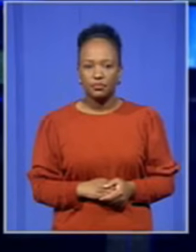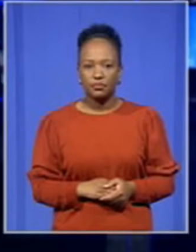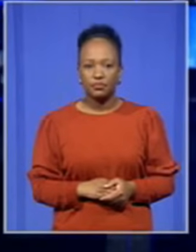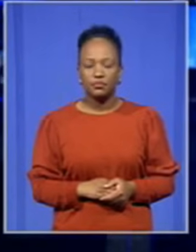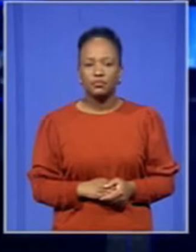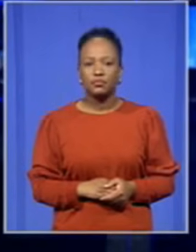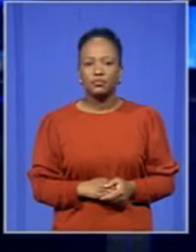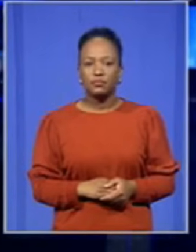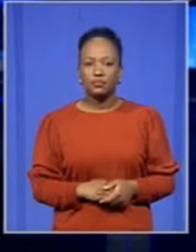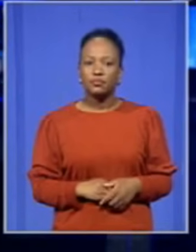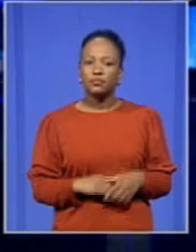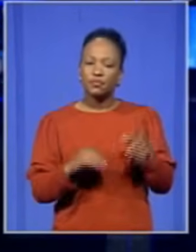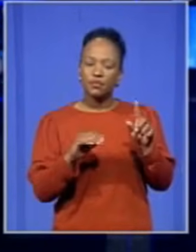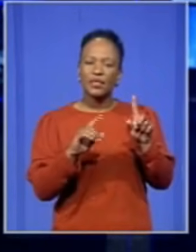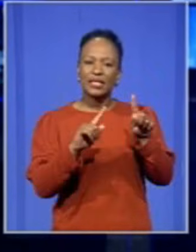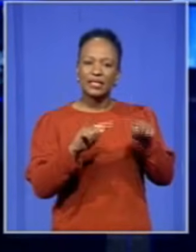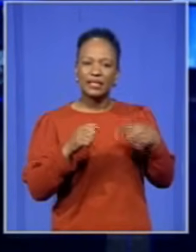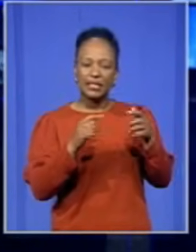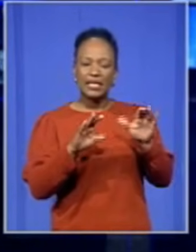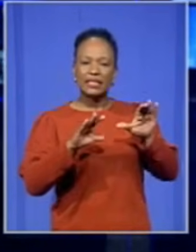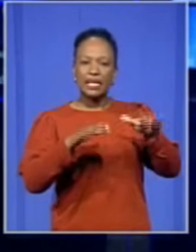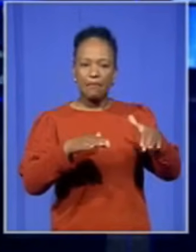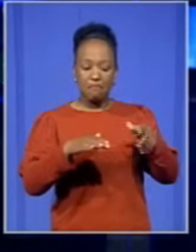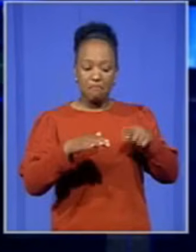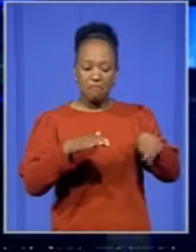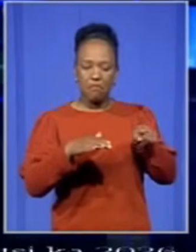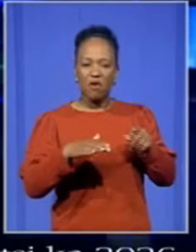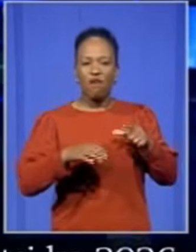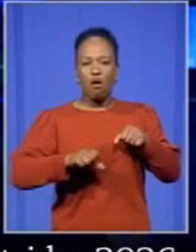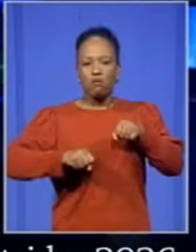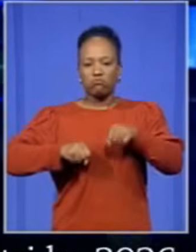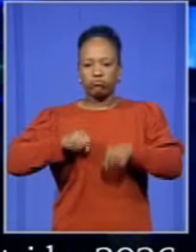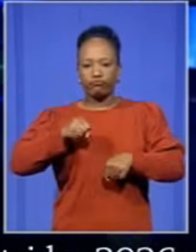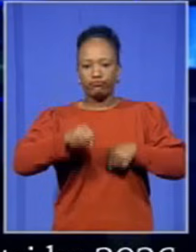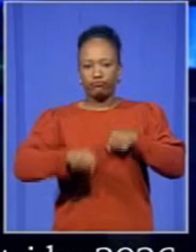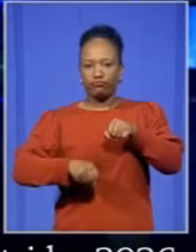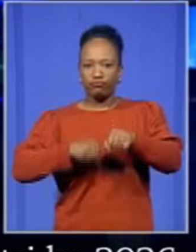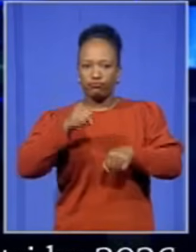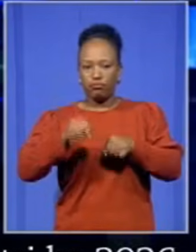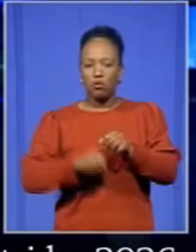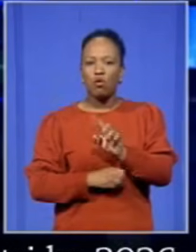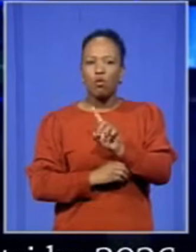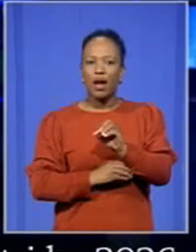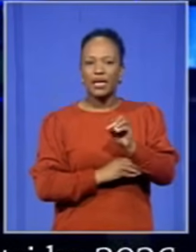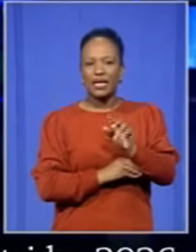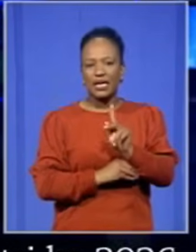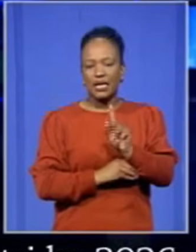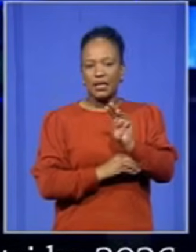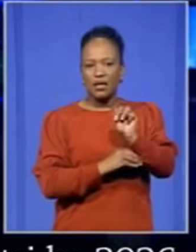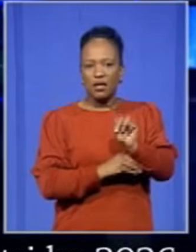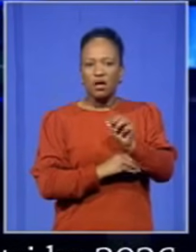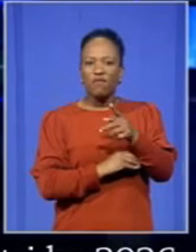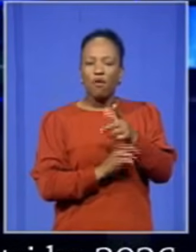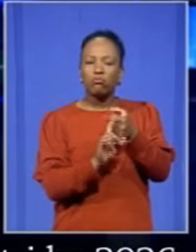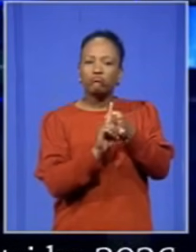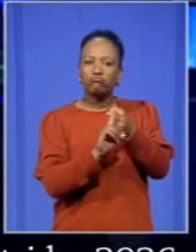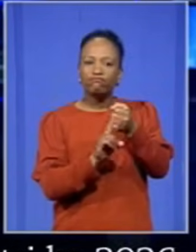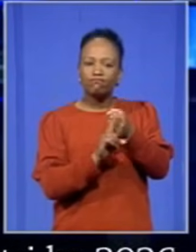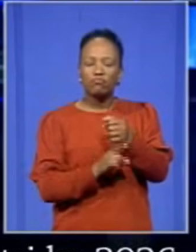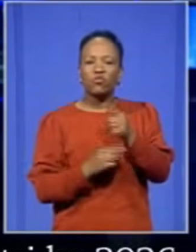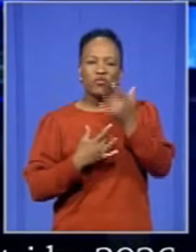Setlhopha sa bapagami ba dibaesekele seo se neng se tsenetse kgaisano ya dibaesekele ya dikilomitara di le 100 ya Lupus Classic kwa Kimberley kwa